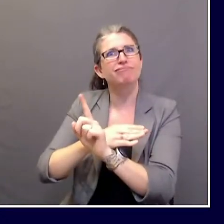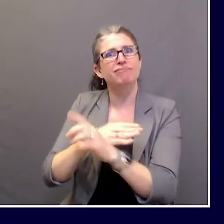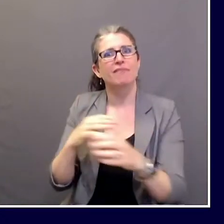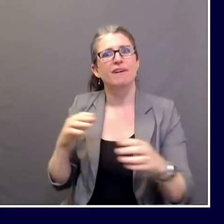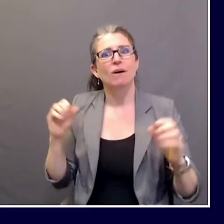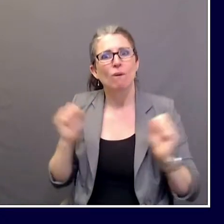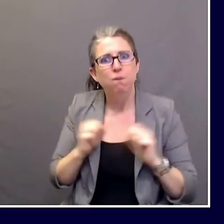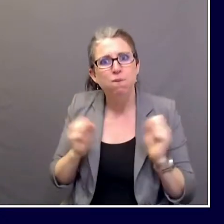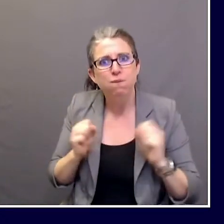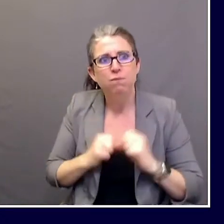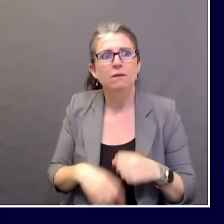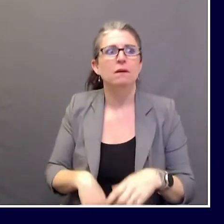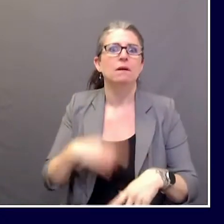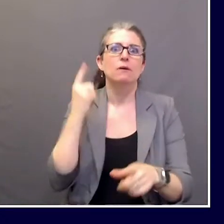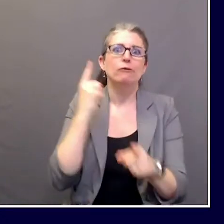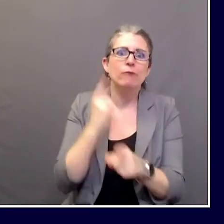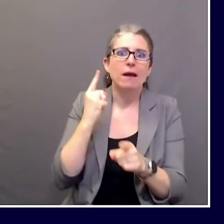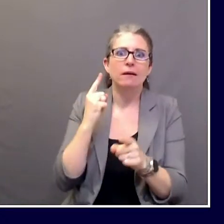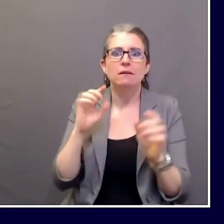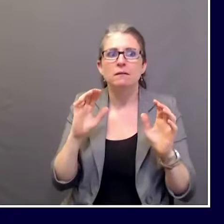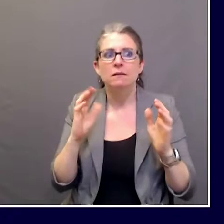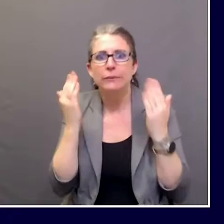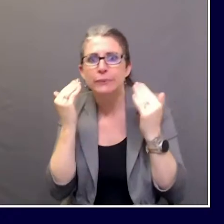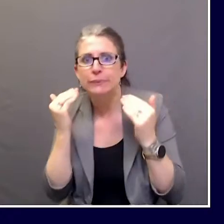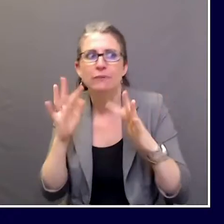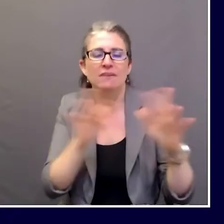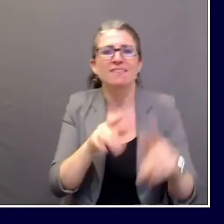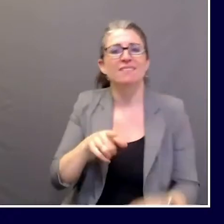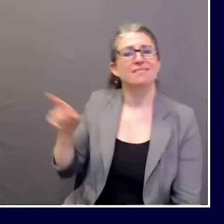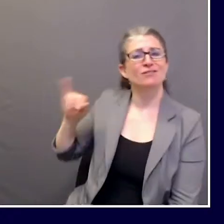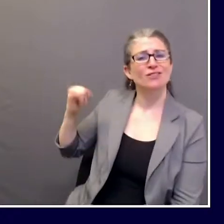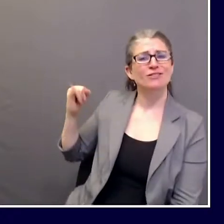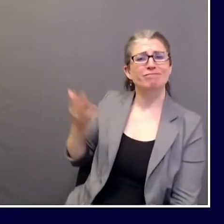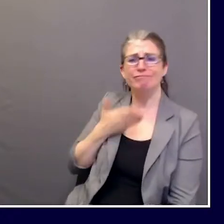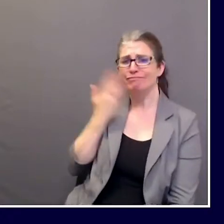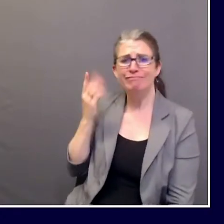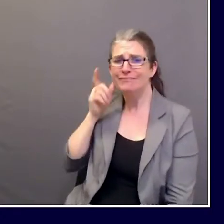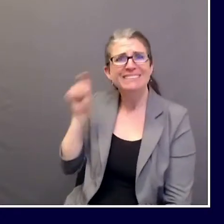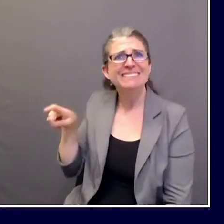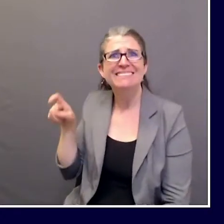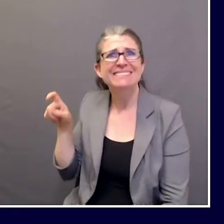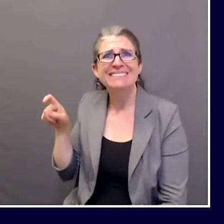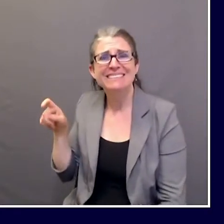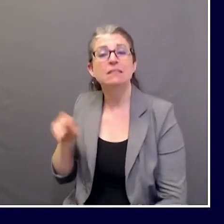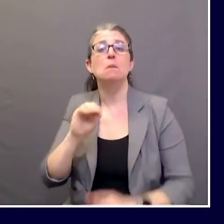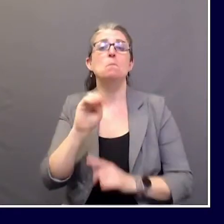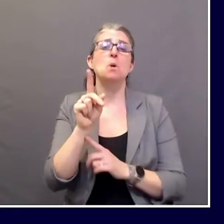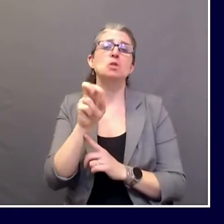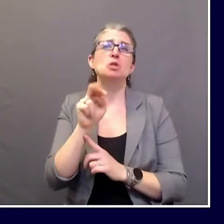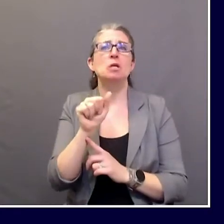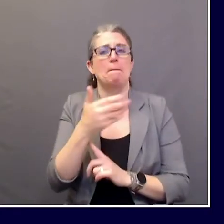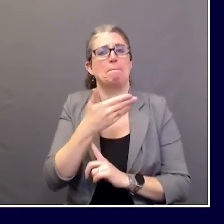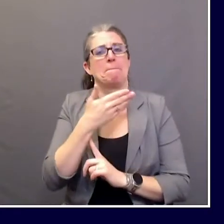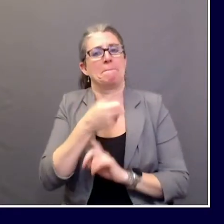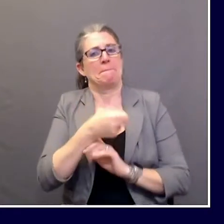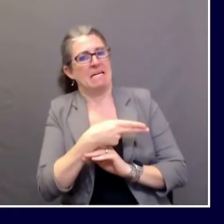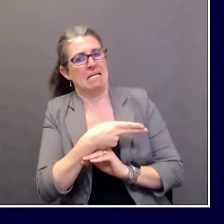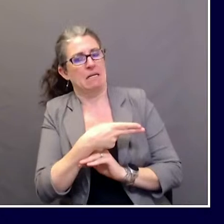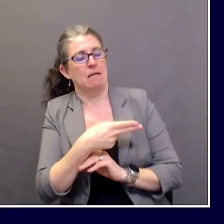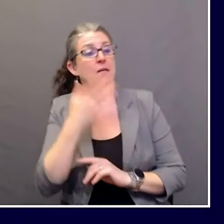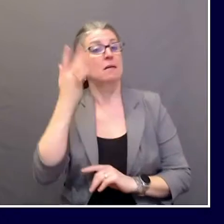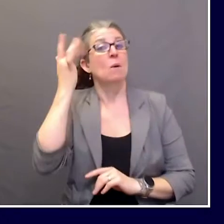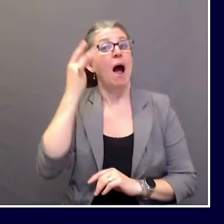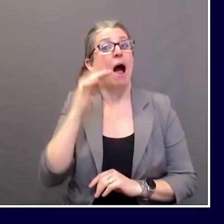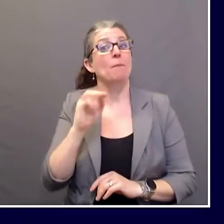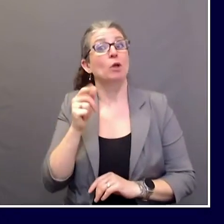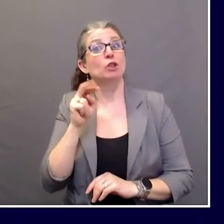of storage mechanisms. The Moderna vaccine is still easier to use than the Pfizer vaccine, but requires a couple